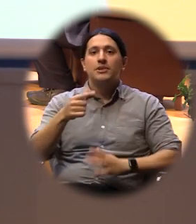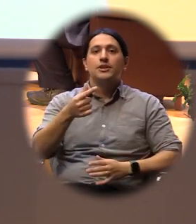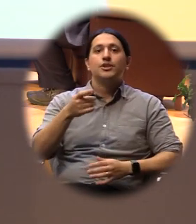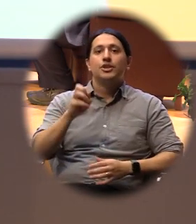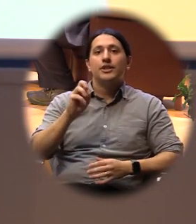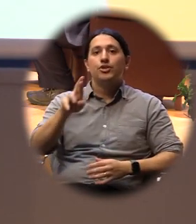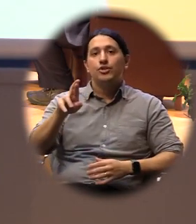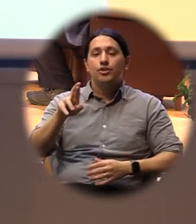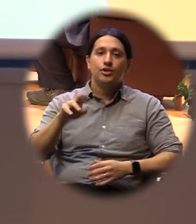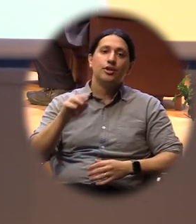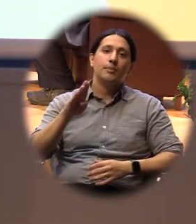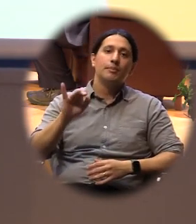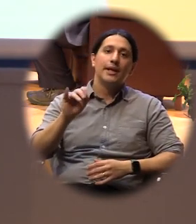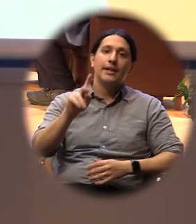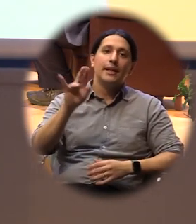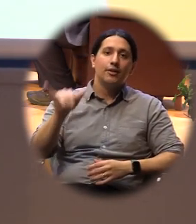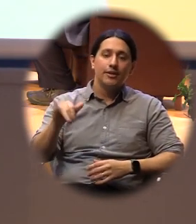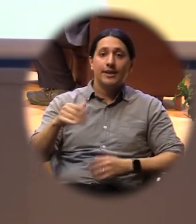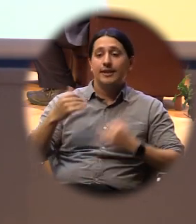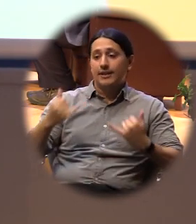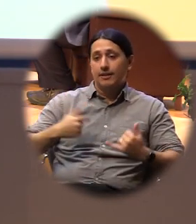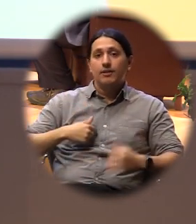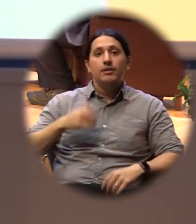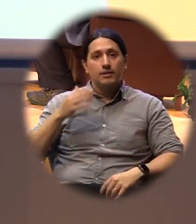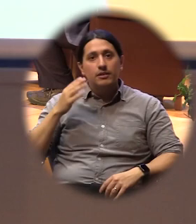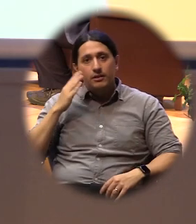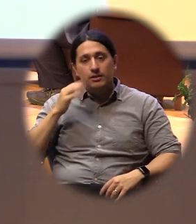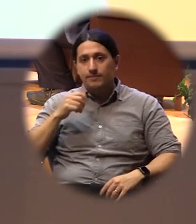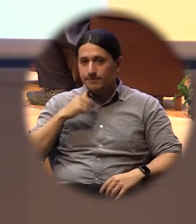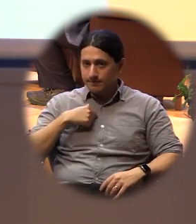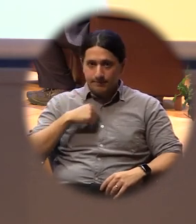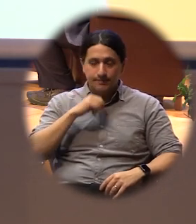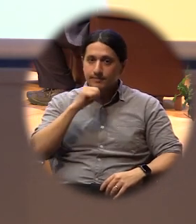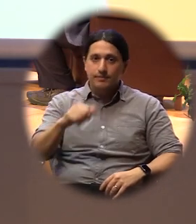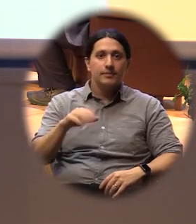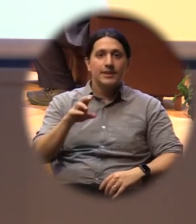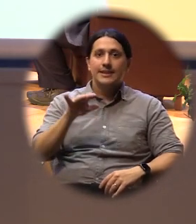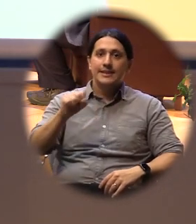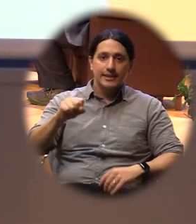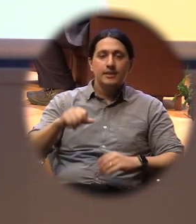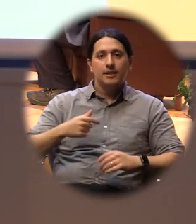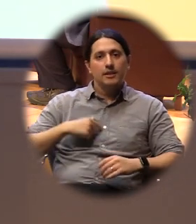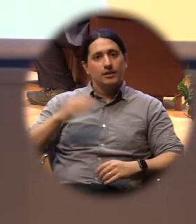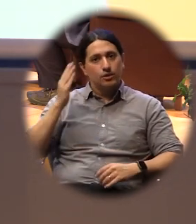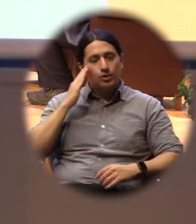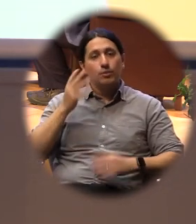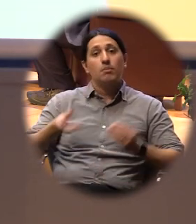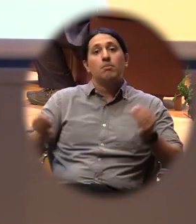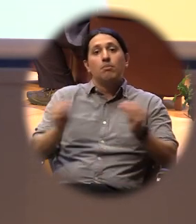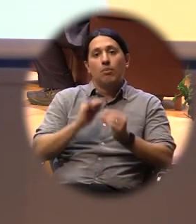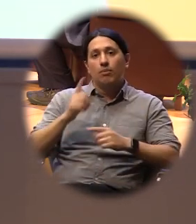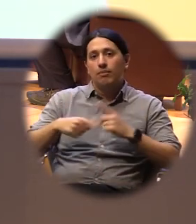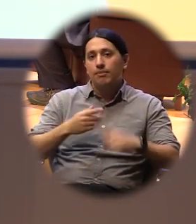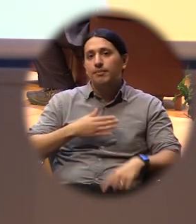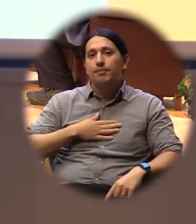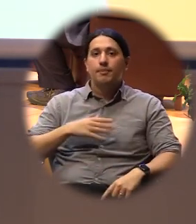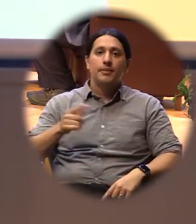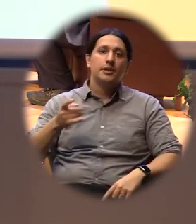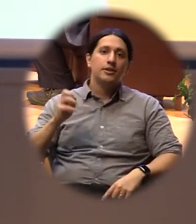I now know that I'm not cisgender and know my gender identity a lot more expansively, but when I was 17,